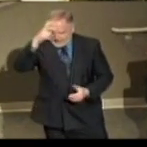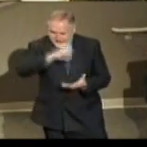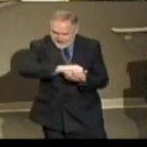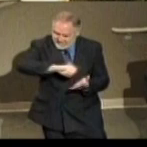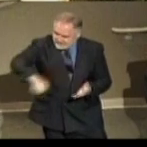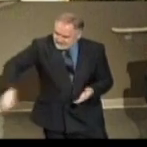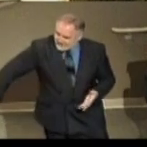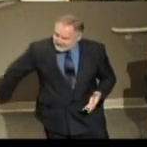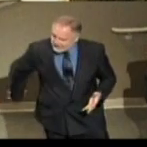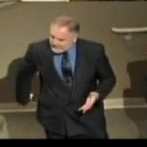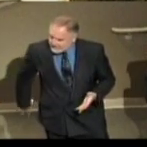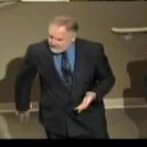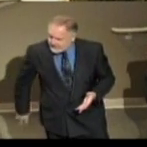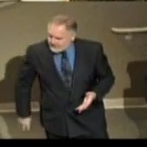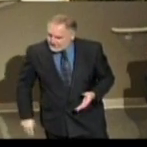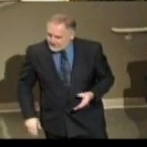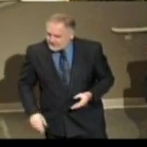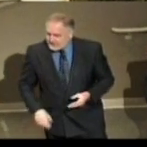cast out.